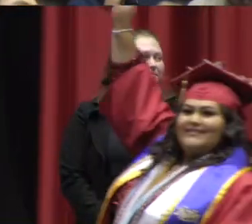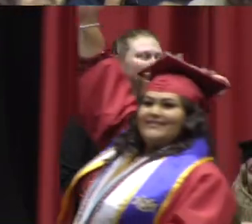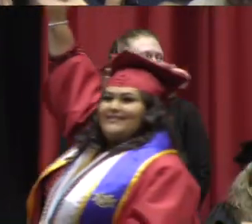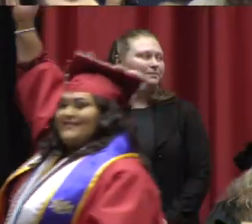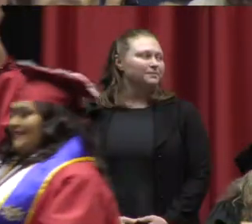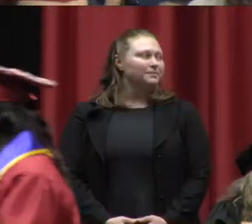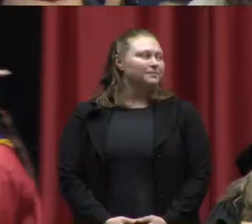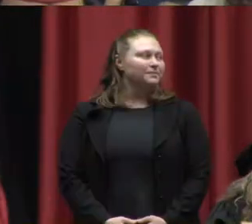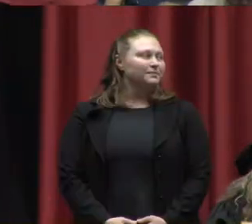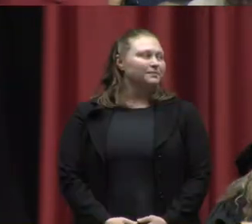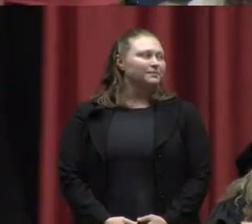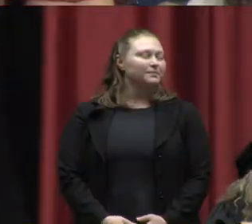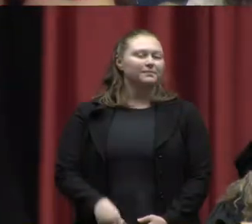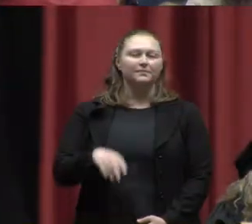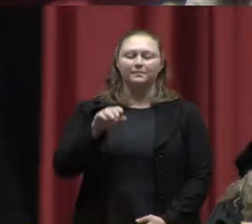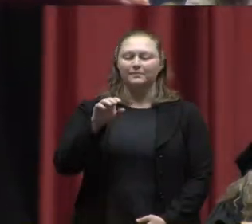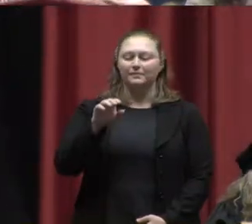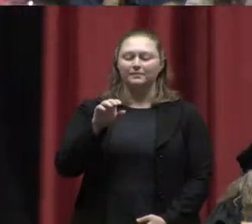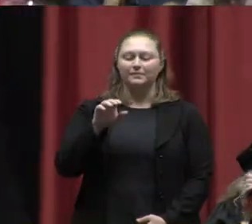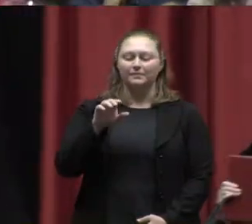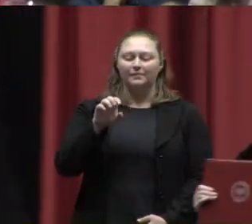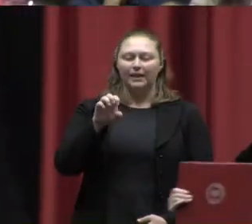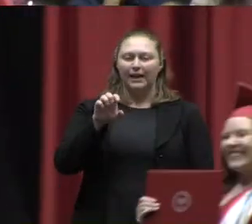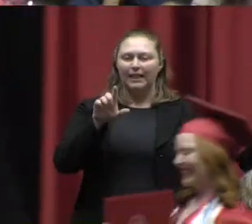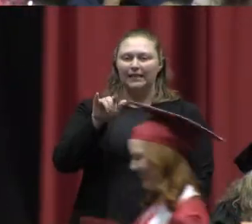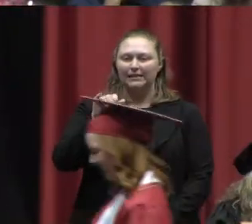Cassidy Seal.